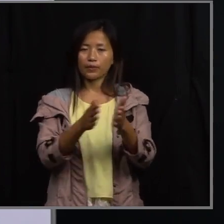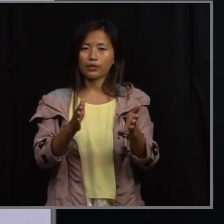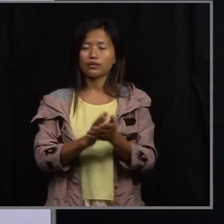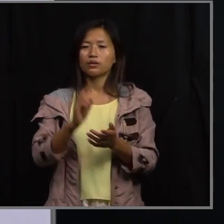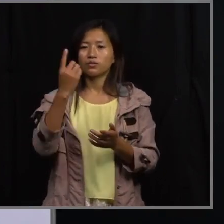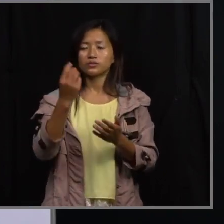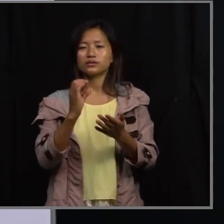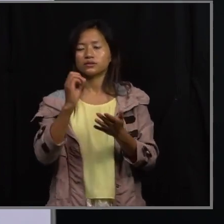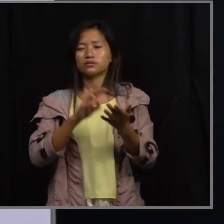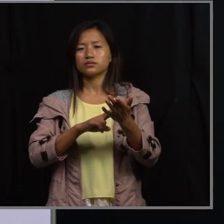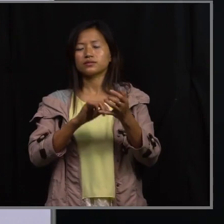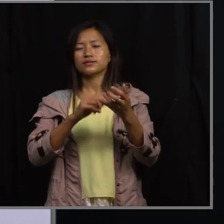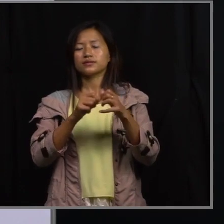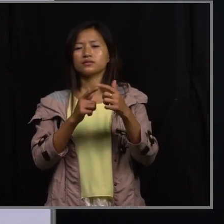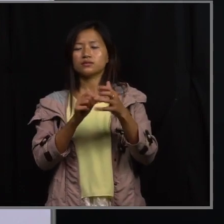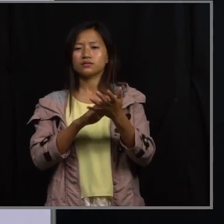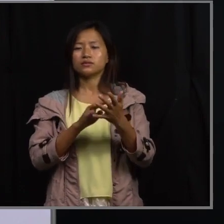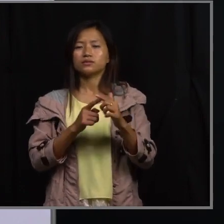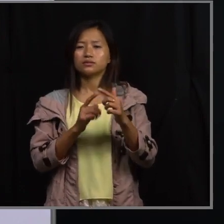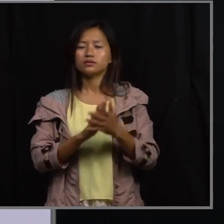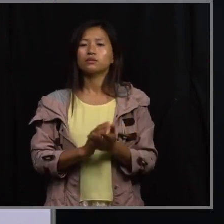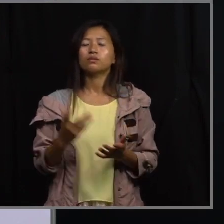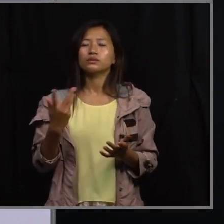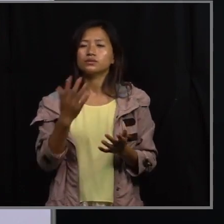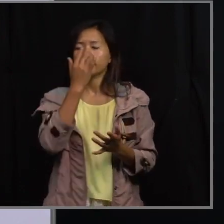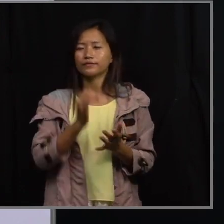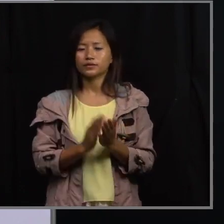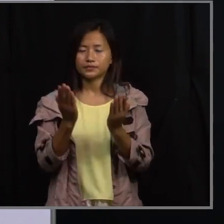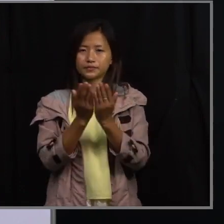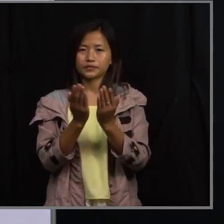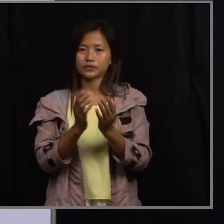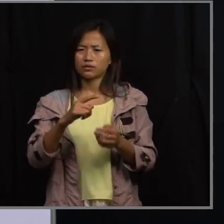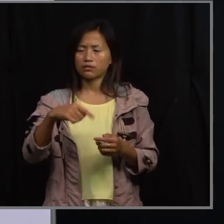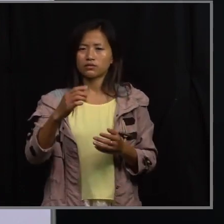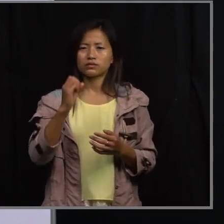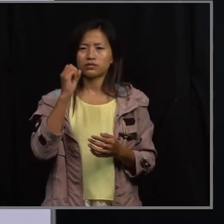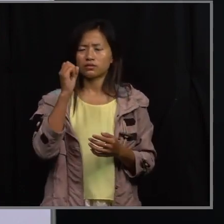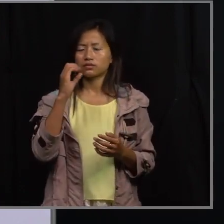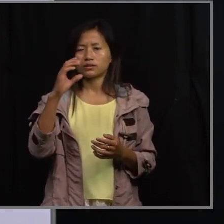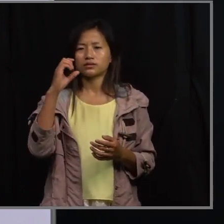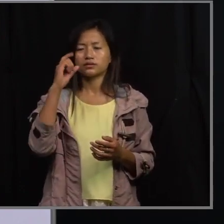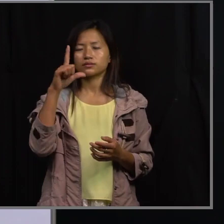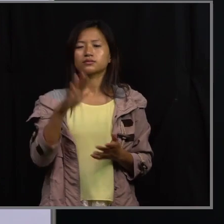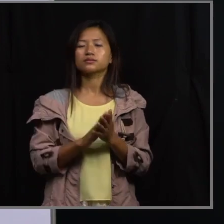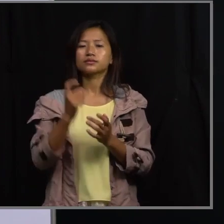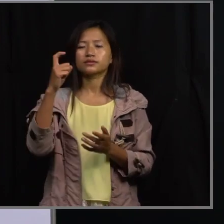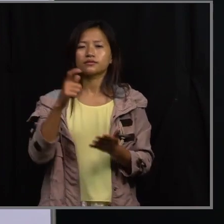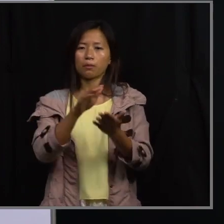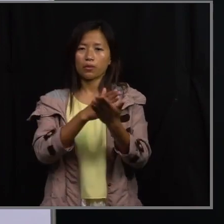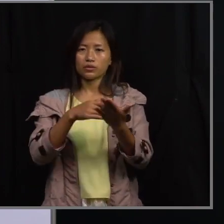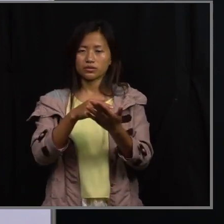put one constant. I think you guys already know why I have to put constant. You have already studied, I think, in your class 7 proportionality. So